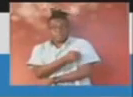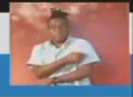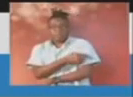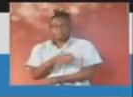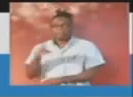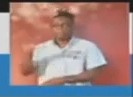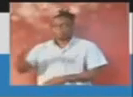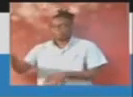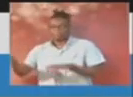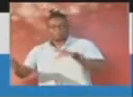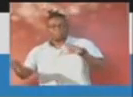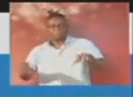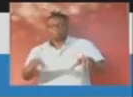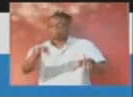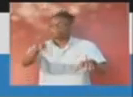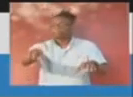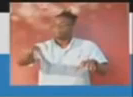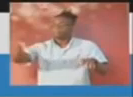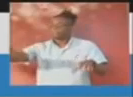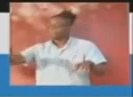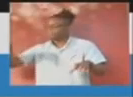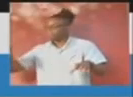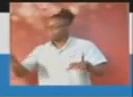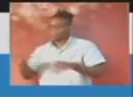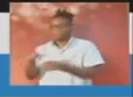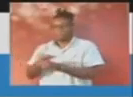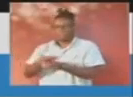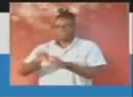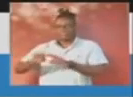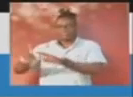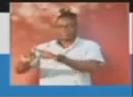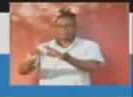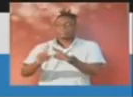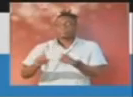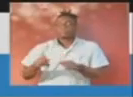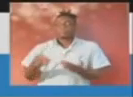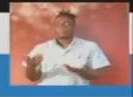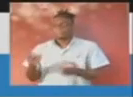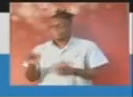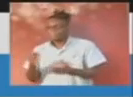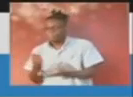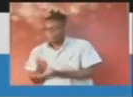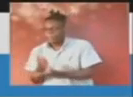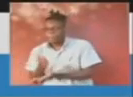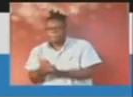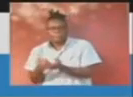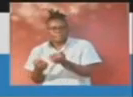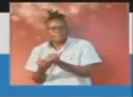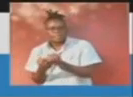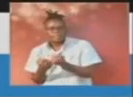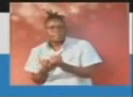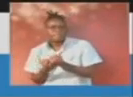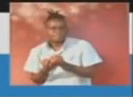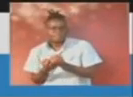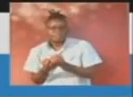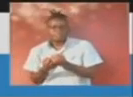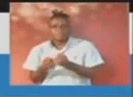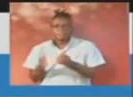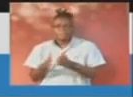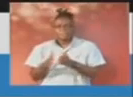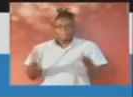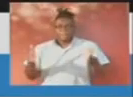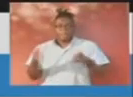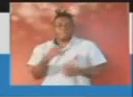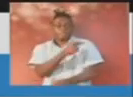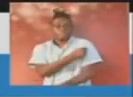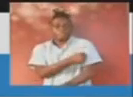acuity patients. It's assistant to decompress the COVID-19 parallel healthcare system and to